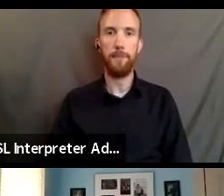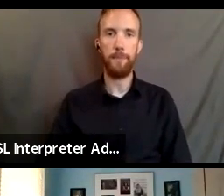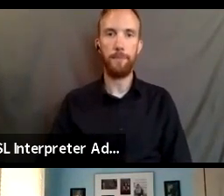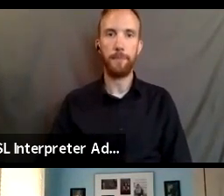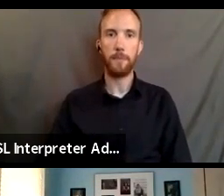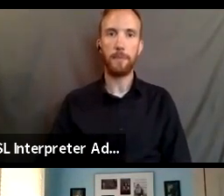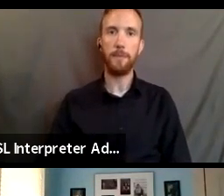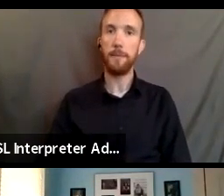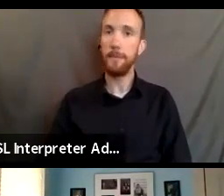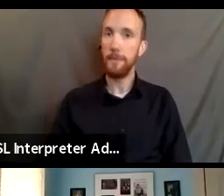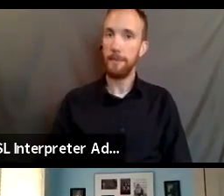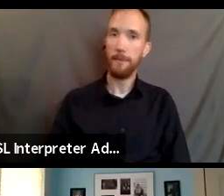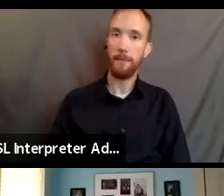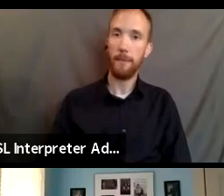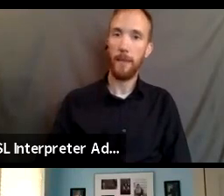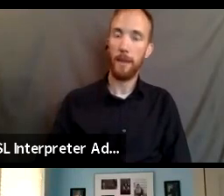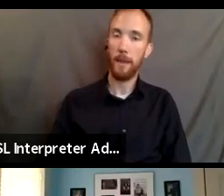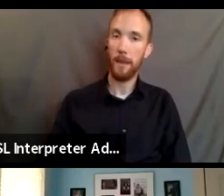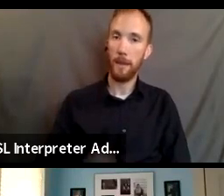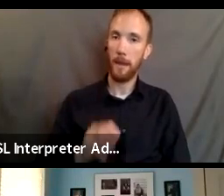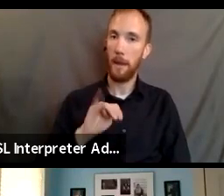miss lopez